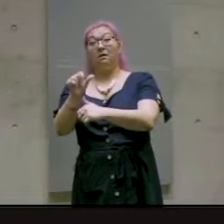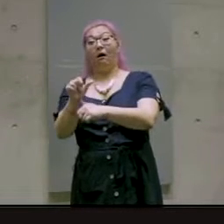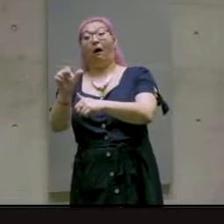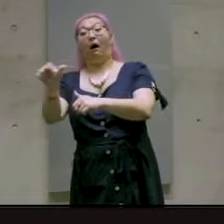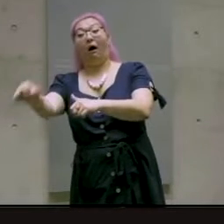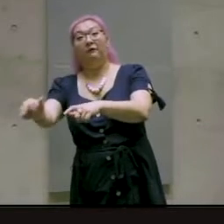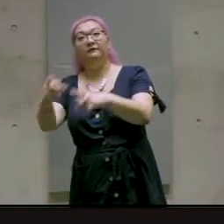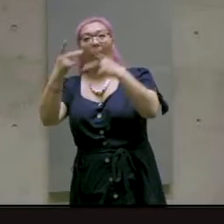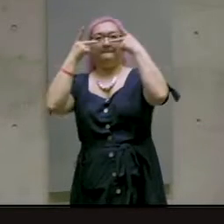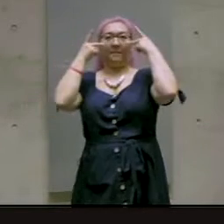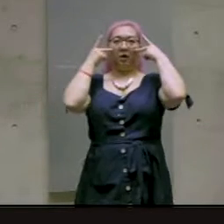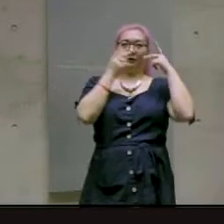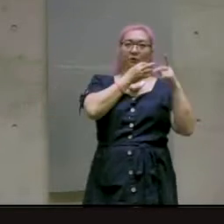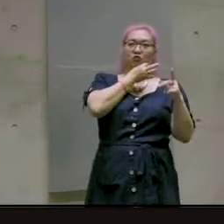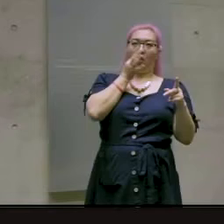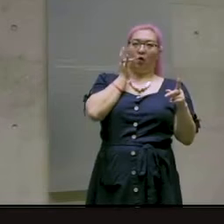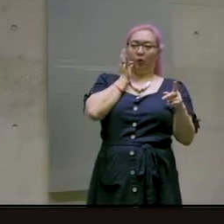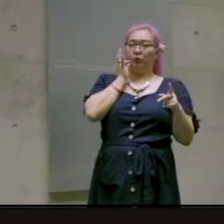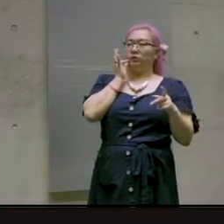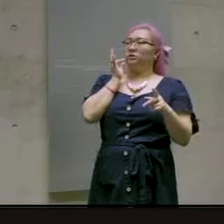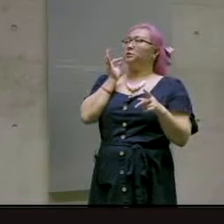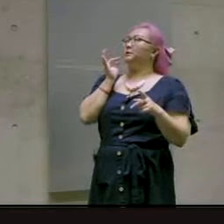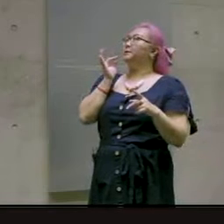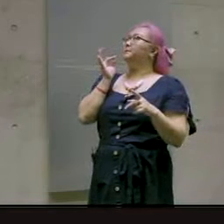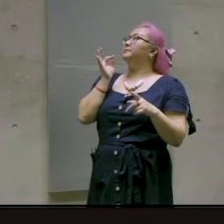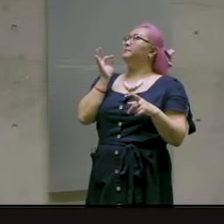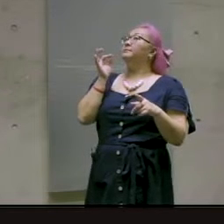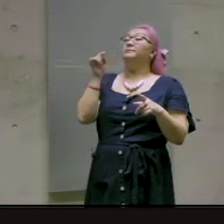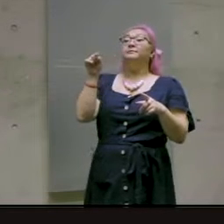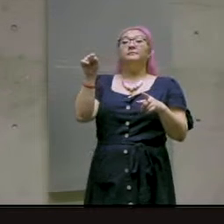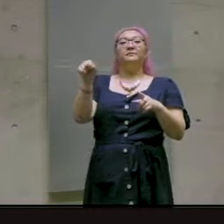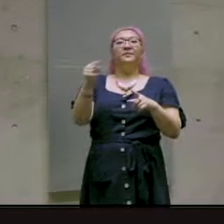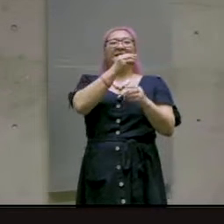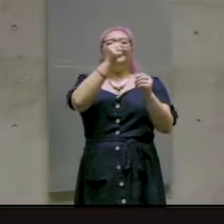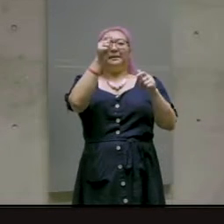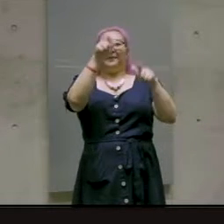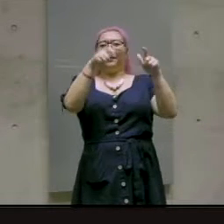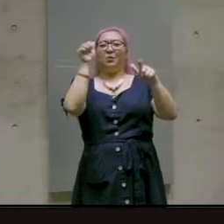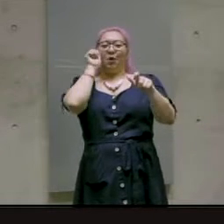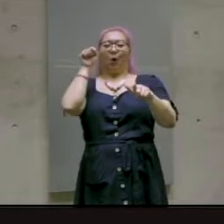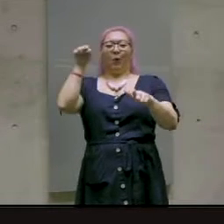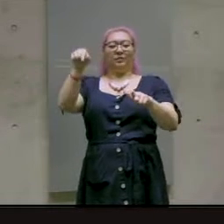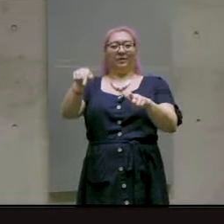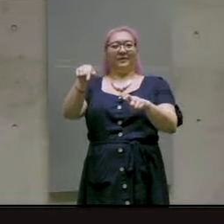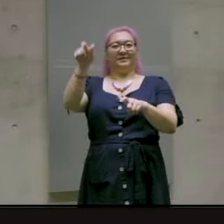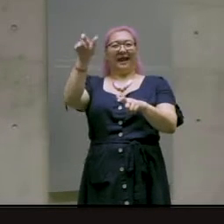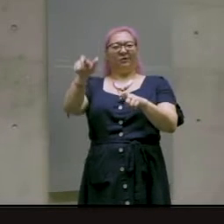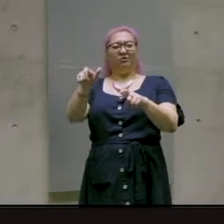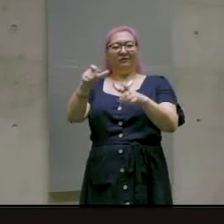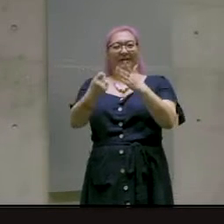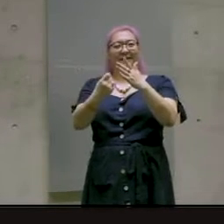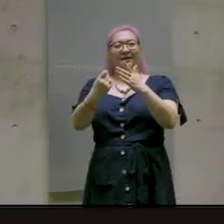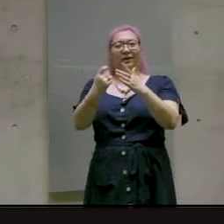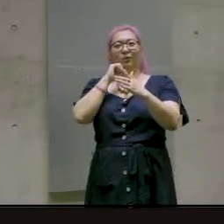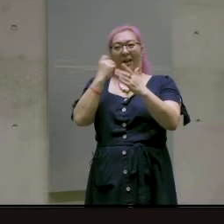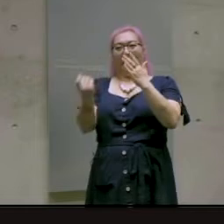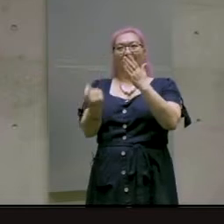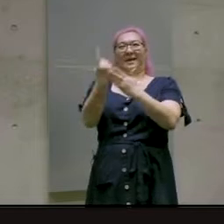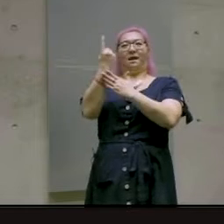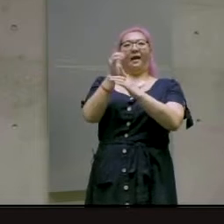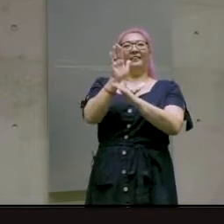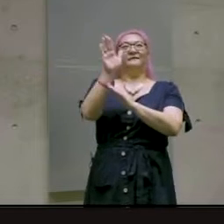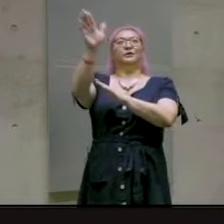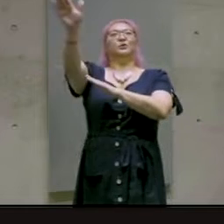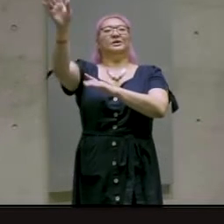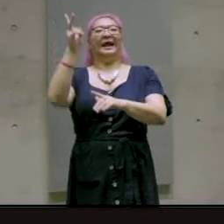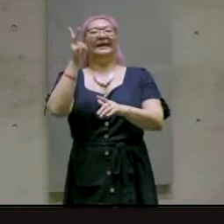character, because some players will be aware he has a future history that the game needs to line up with. But for characters who don't know that, we kind of need